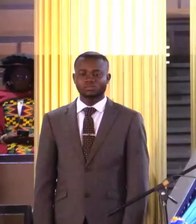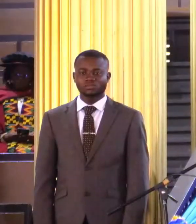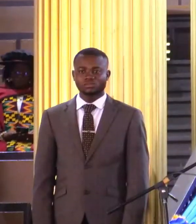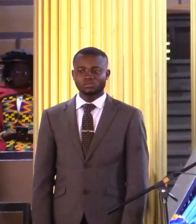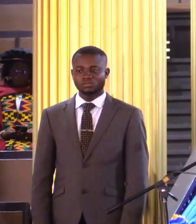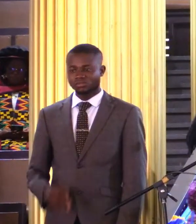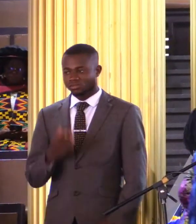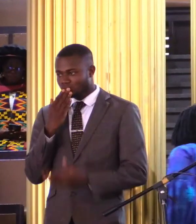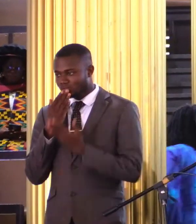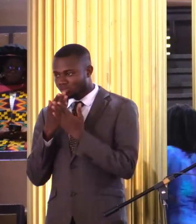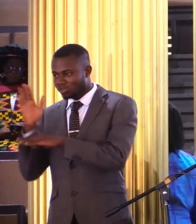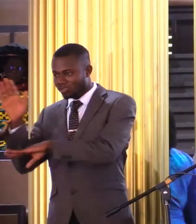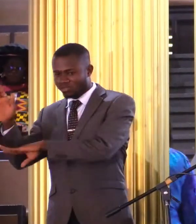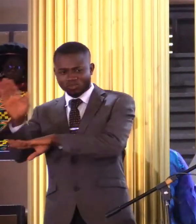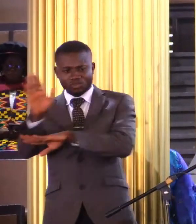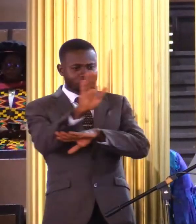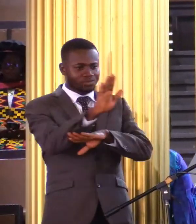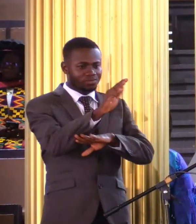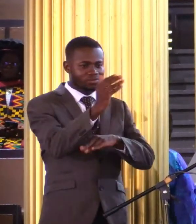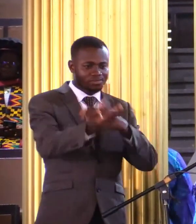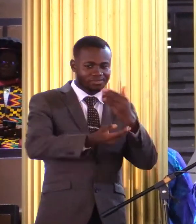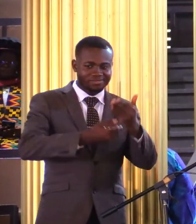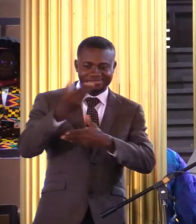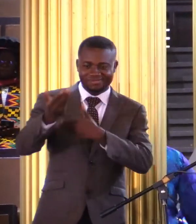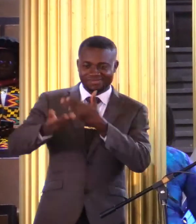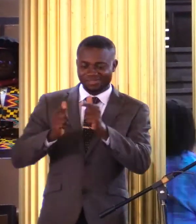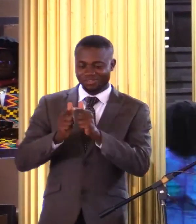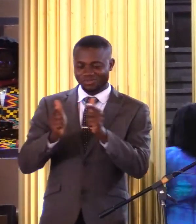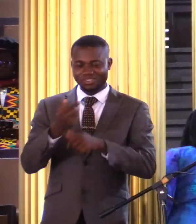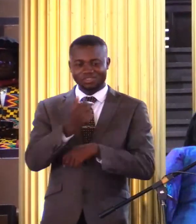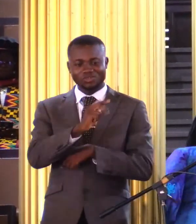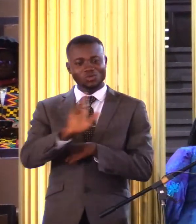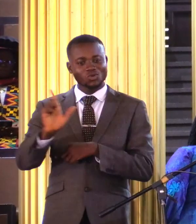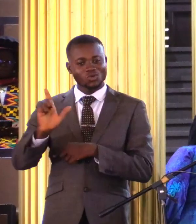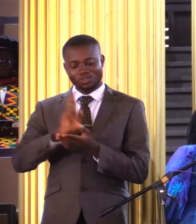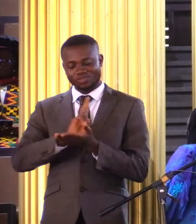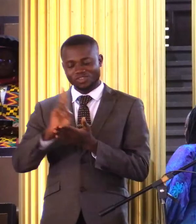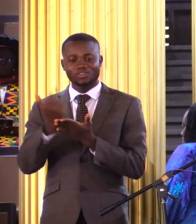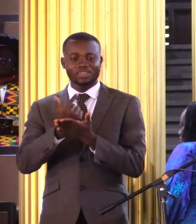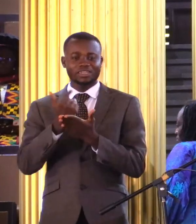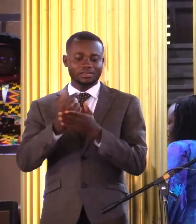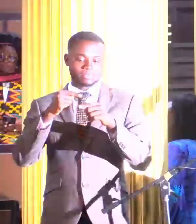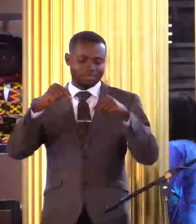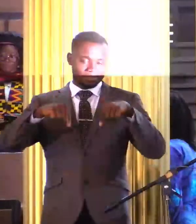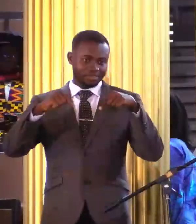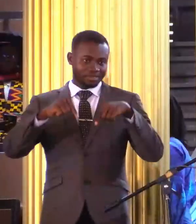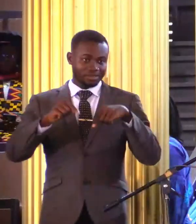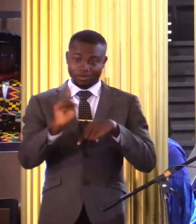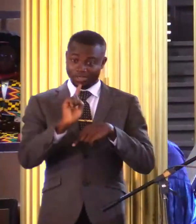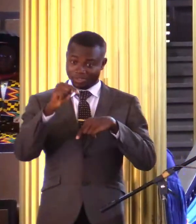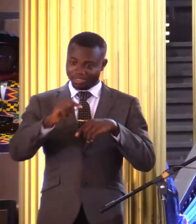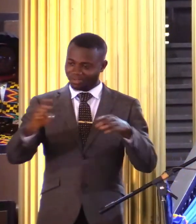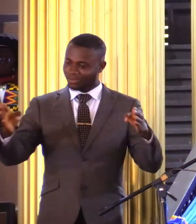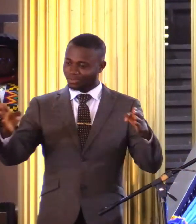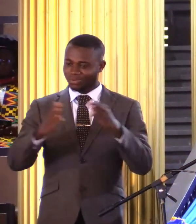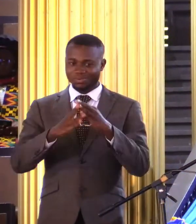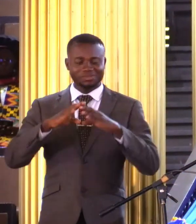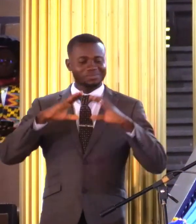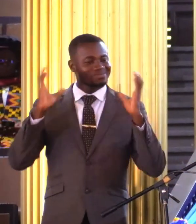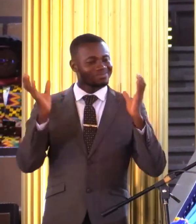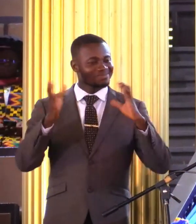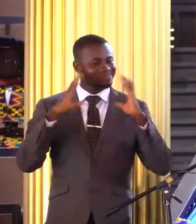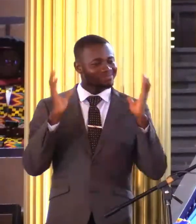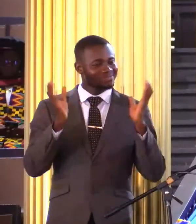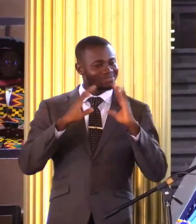Good evening to you all, and a warm welcome to the Great Hall of the University of Ghana, where today we gather to celebrate